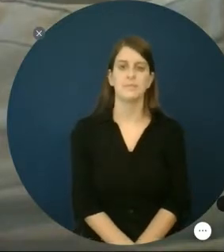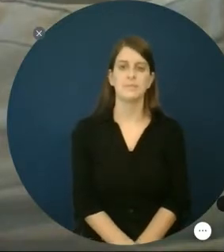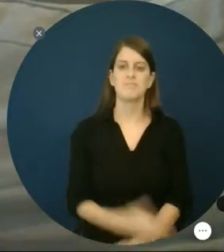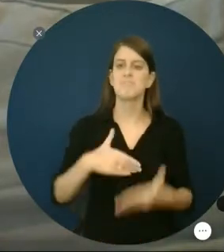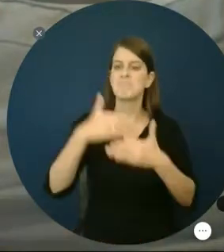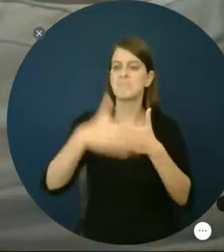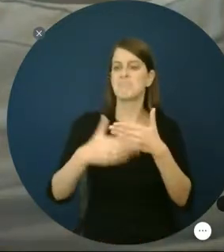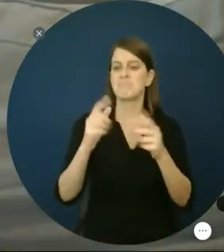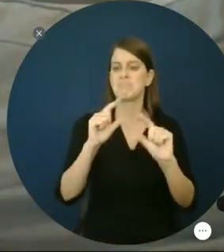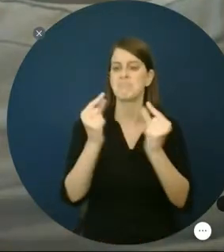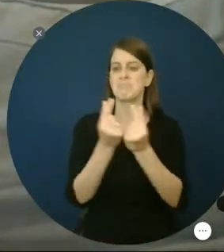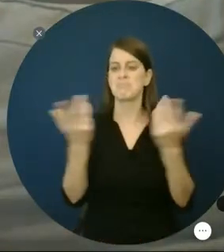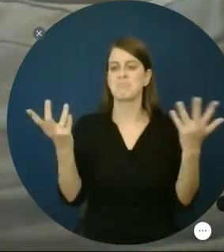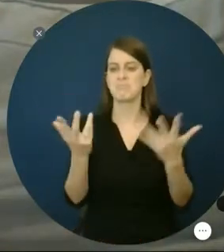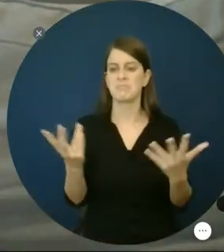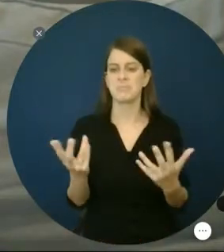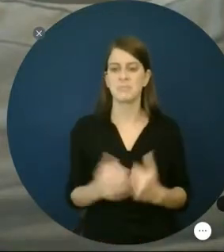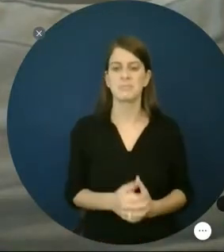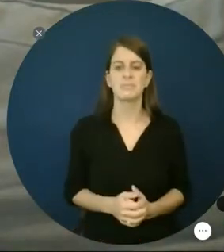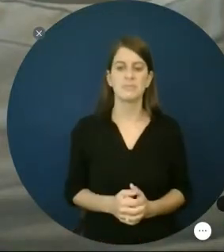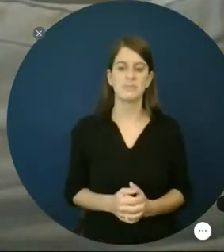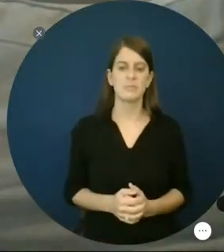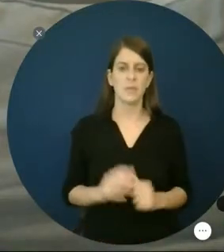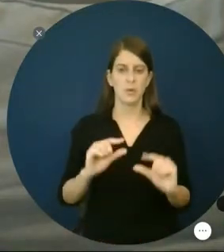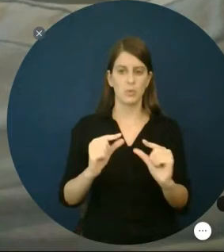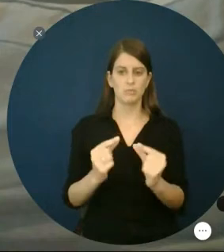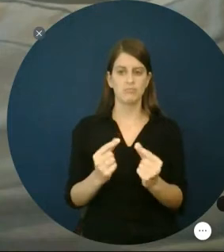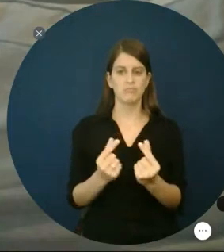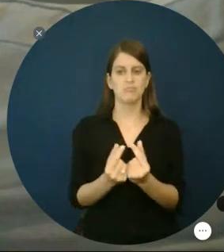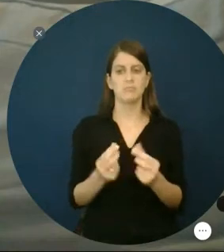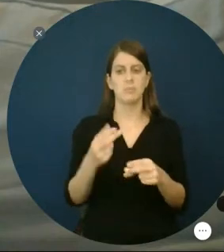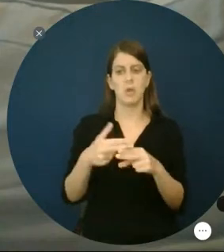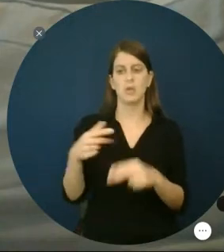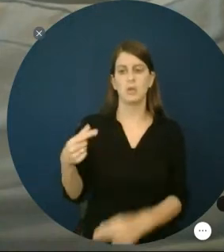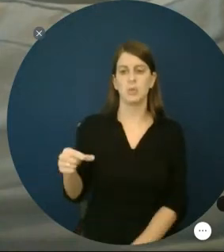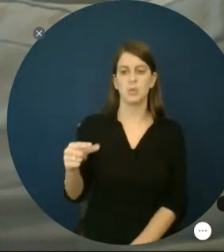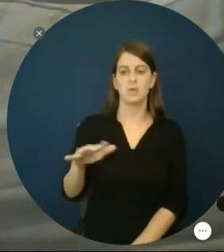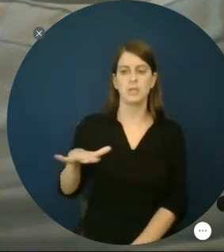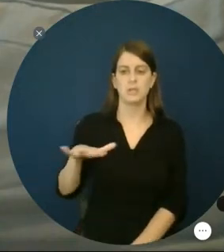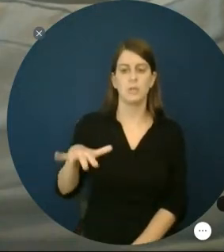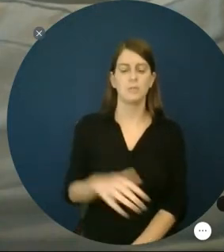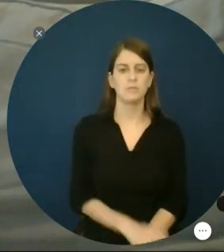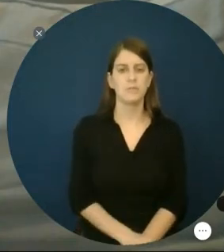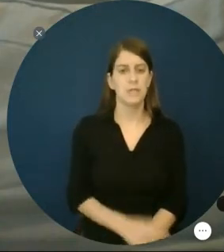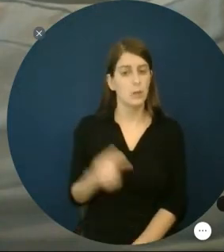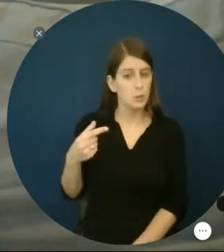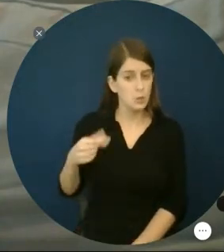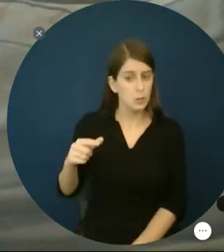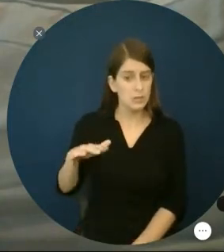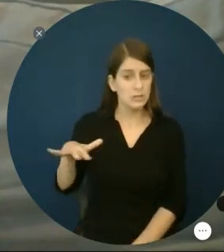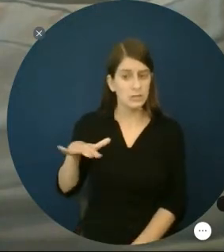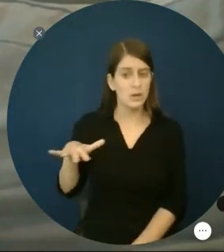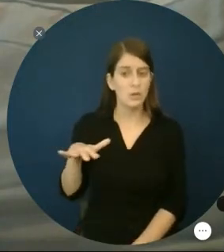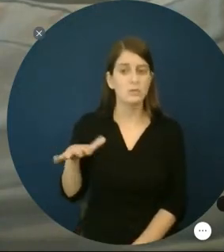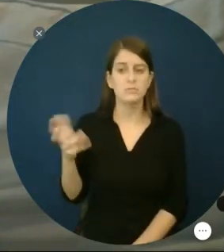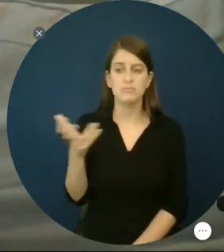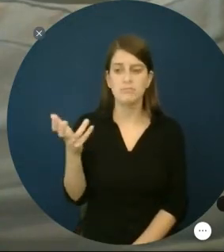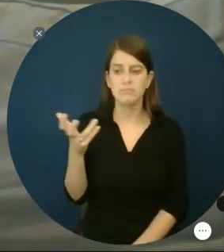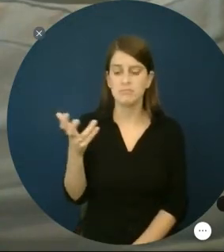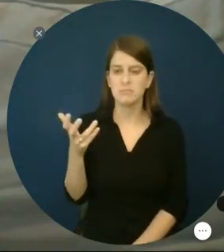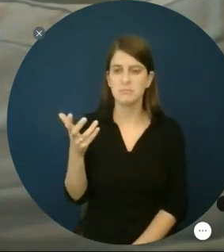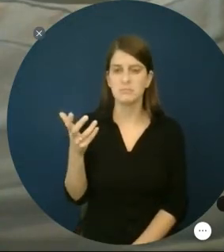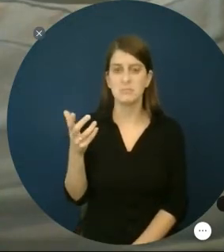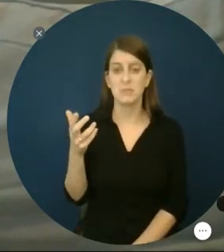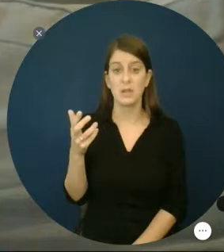The next group of emotions is a group that we're going to call the green zone. In the green zone are emotions